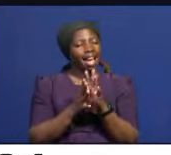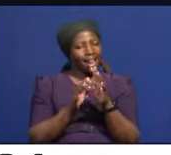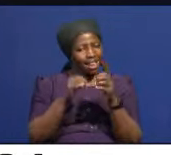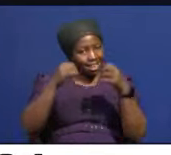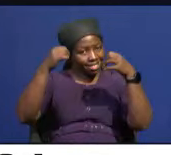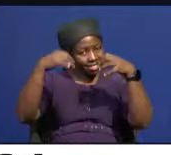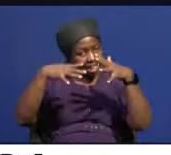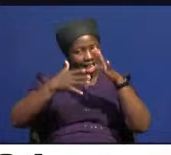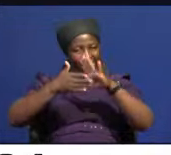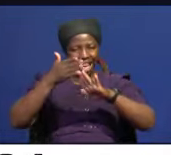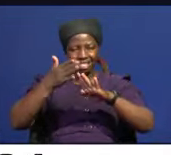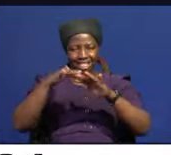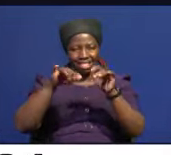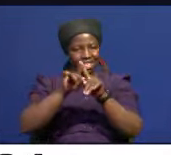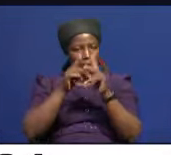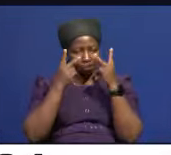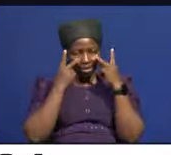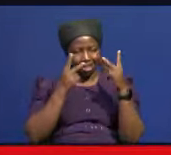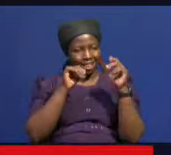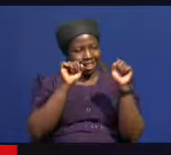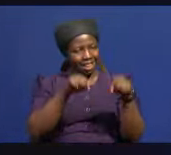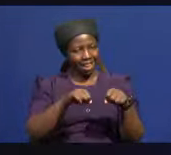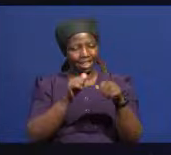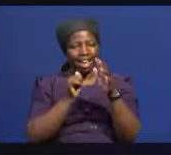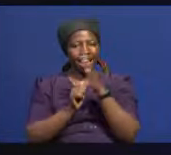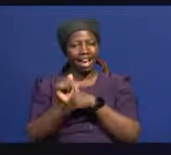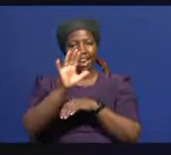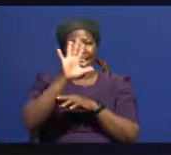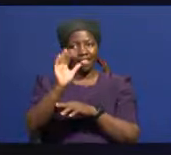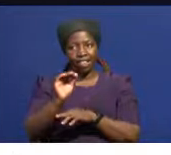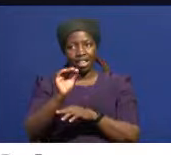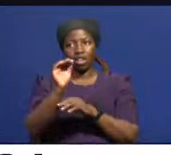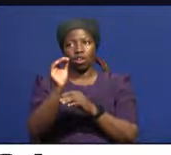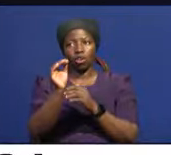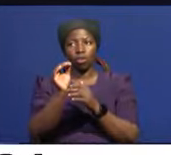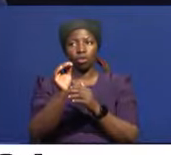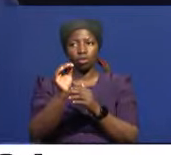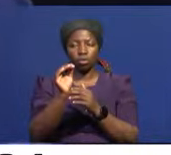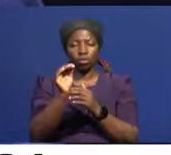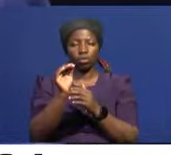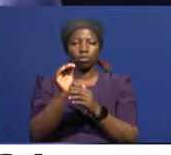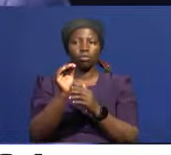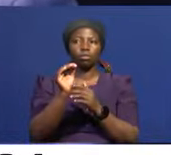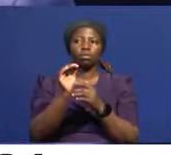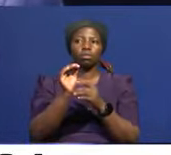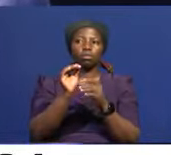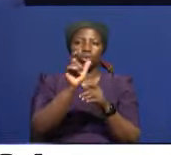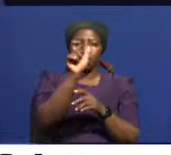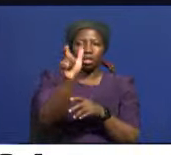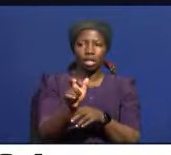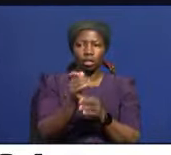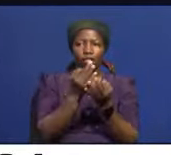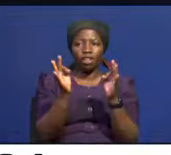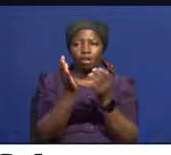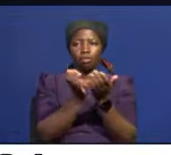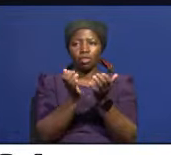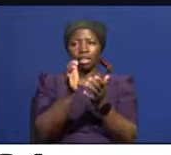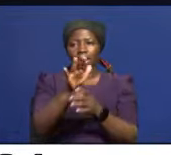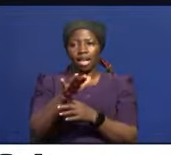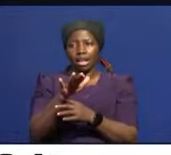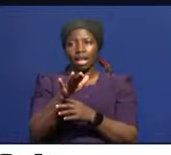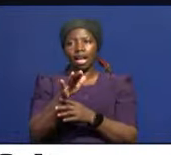and feasible. Under the African Continental Free Trade Area framework, we aim to harness